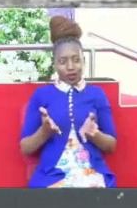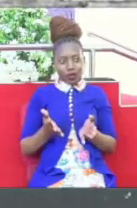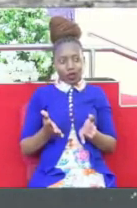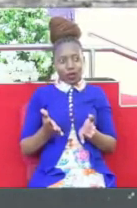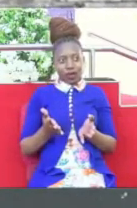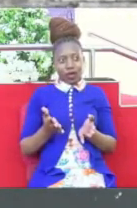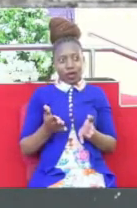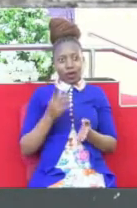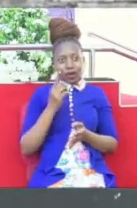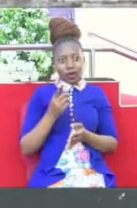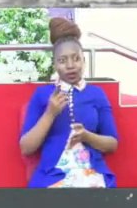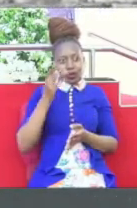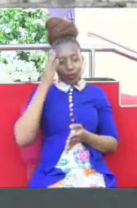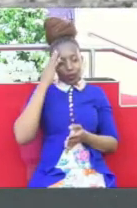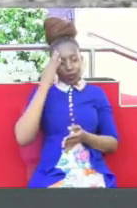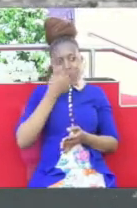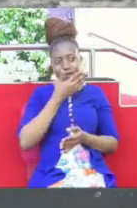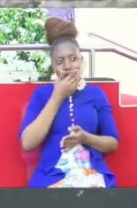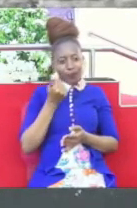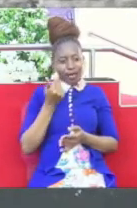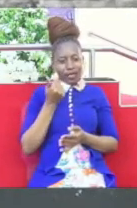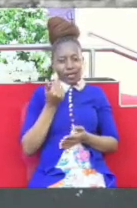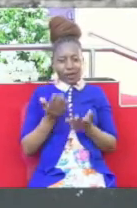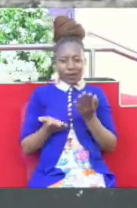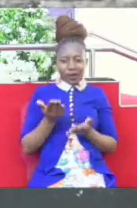that another Kikuyu or a Kamba helped you.